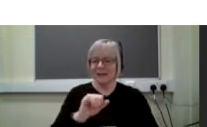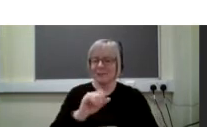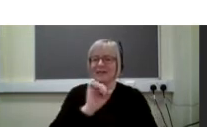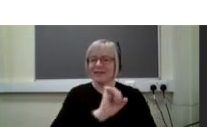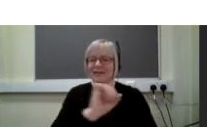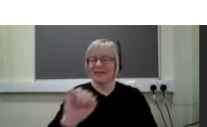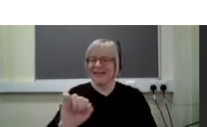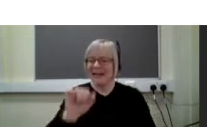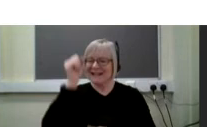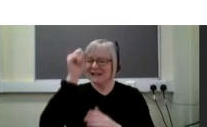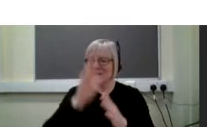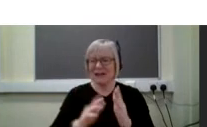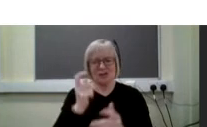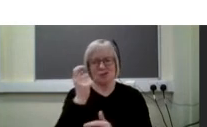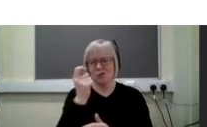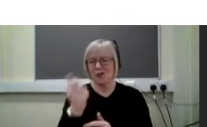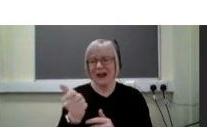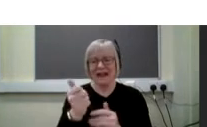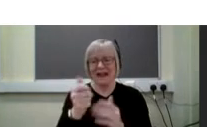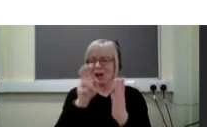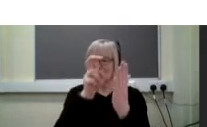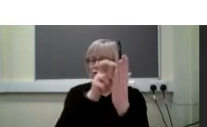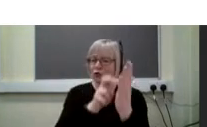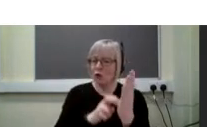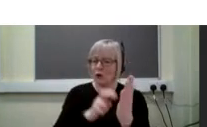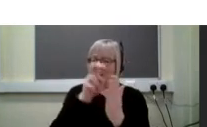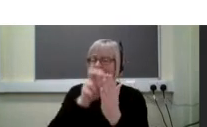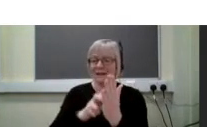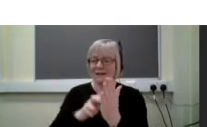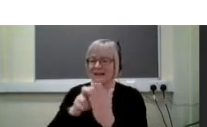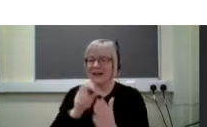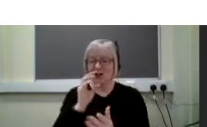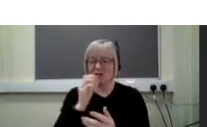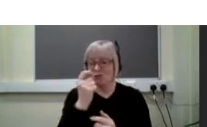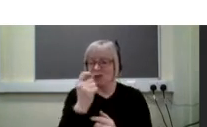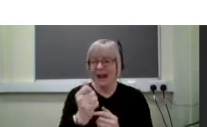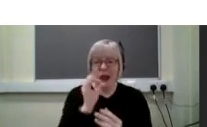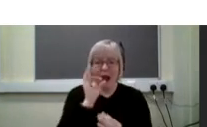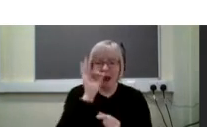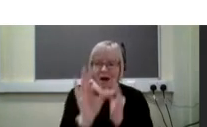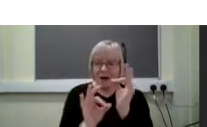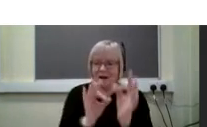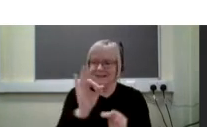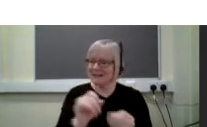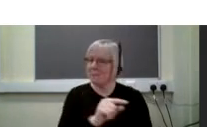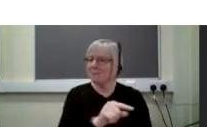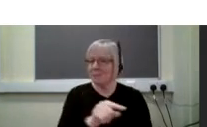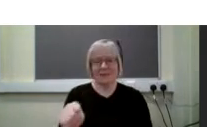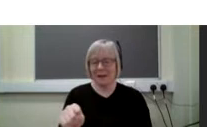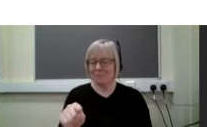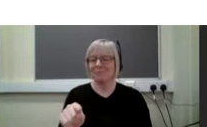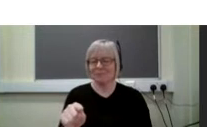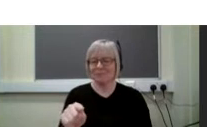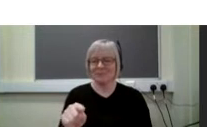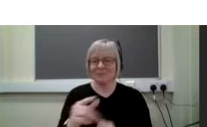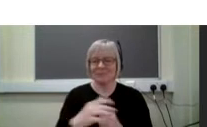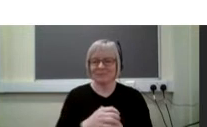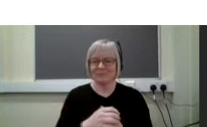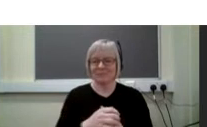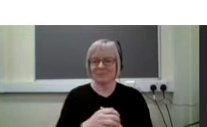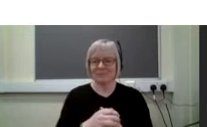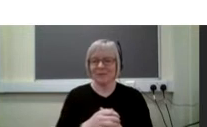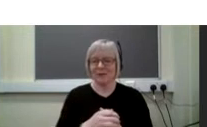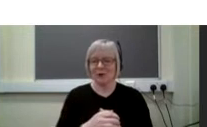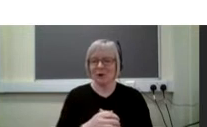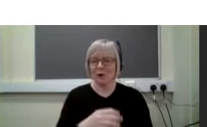rarely documented and they were rarely asked directly about them. So of the 30 studies included, 23